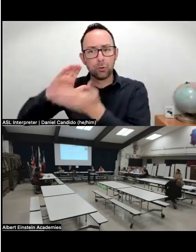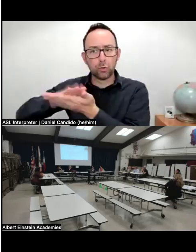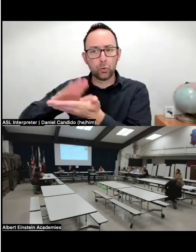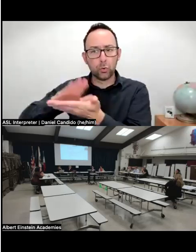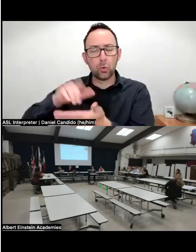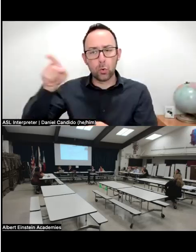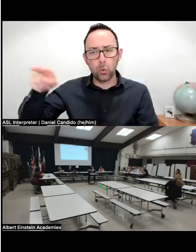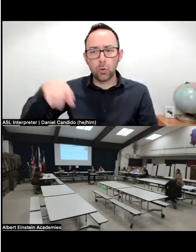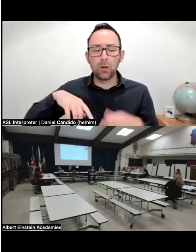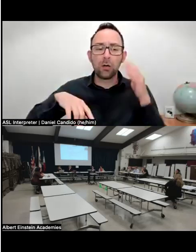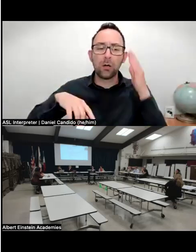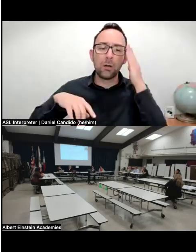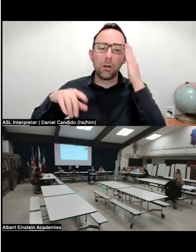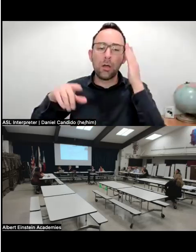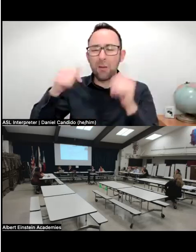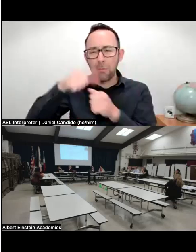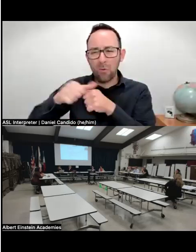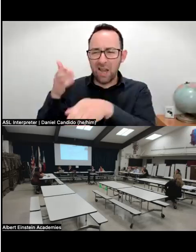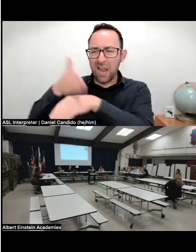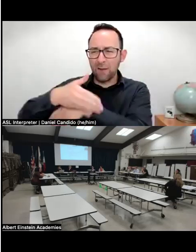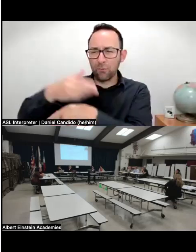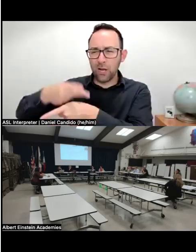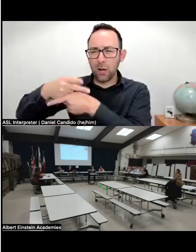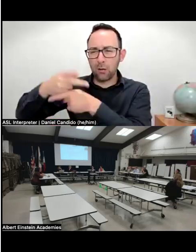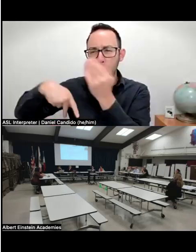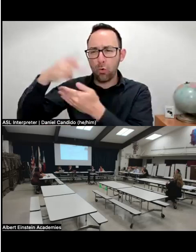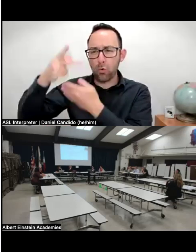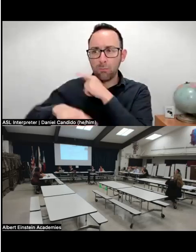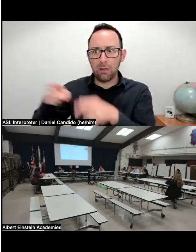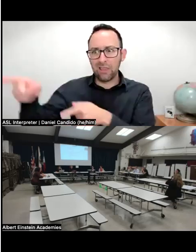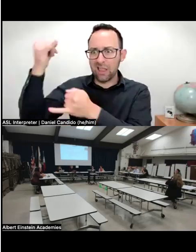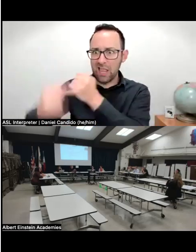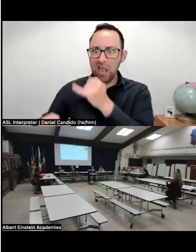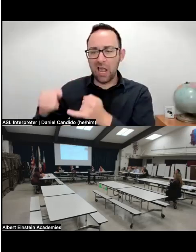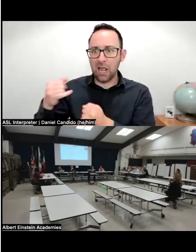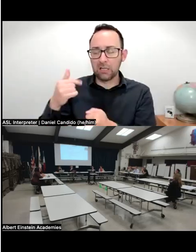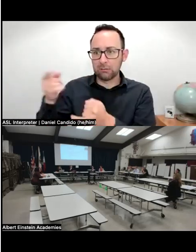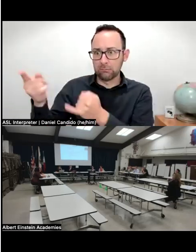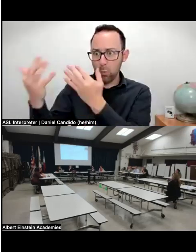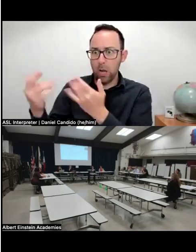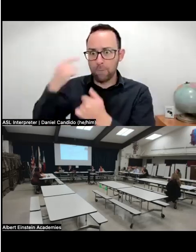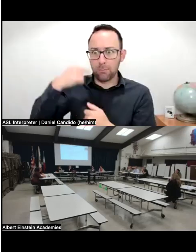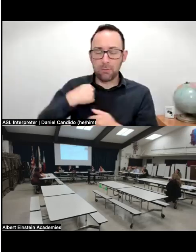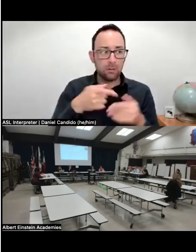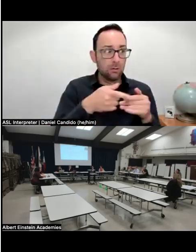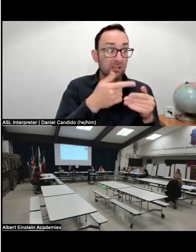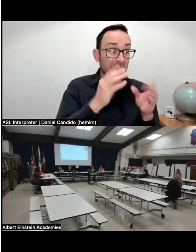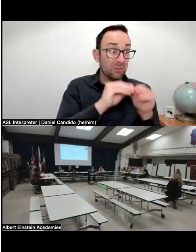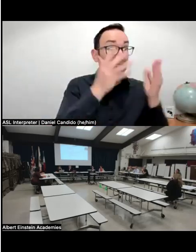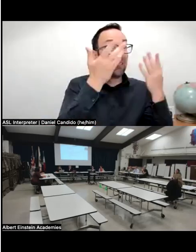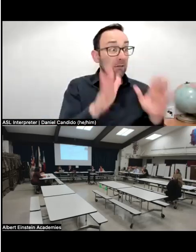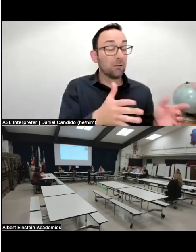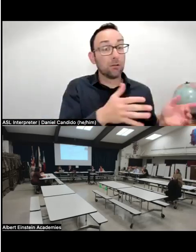aftercare program. I remember they were the last ones picked up because I had to pull them right up to the very end, and it was just very